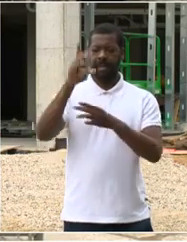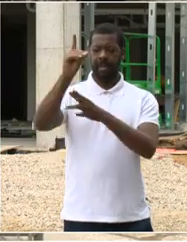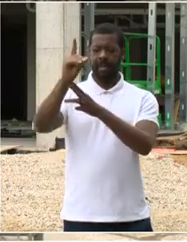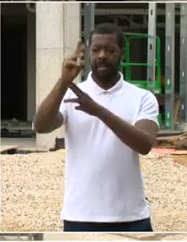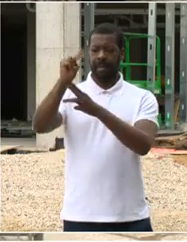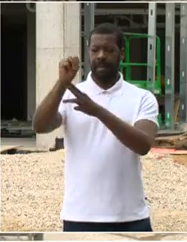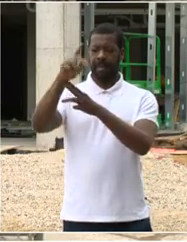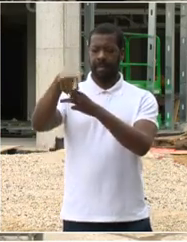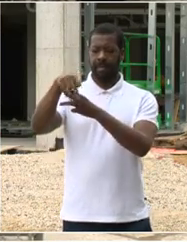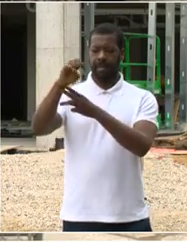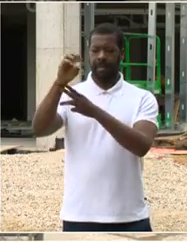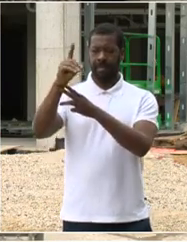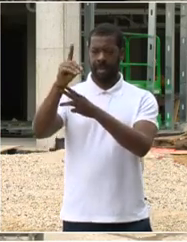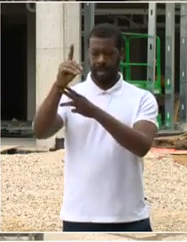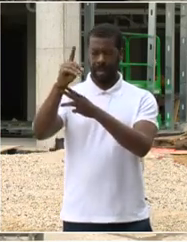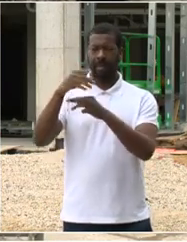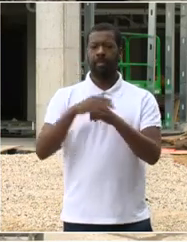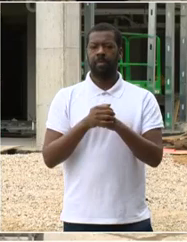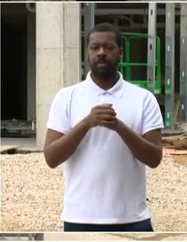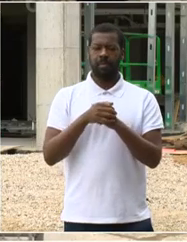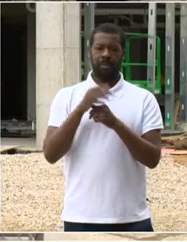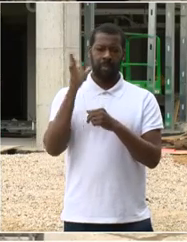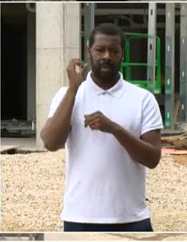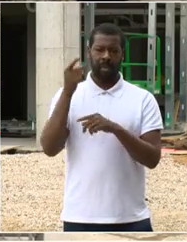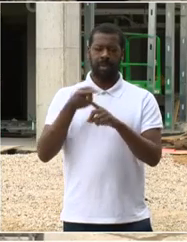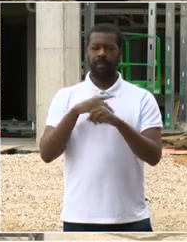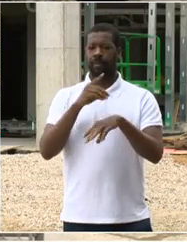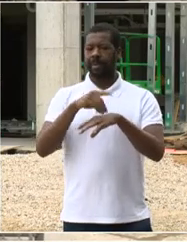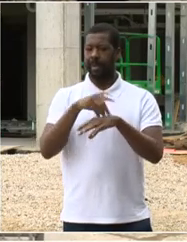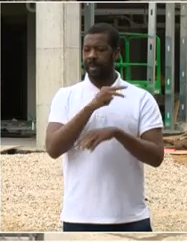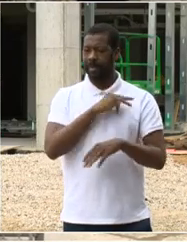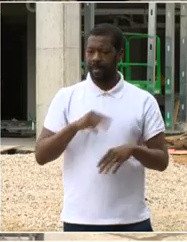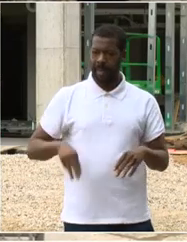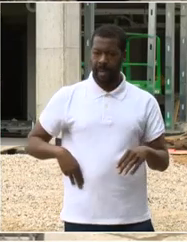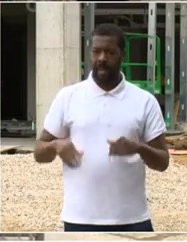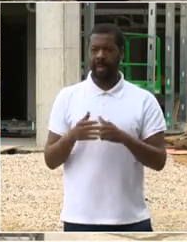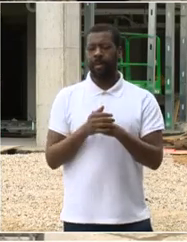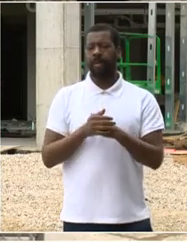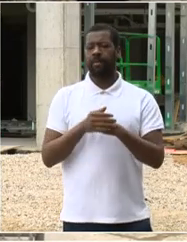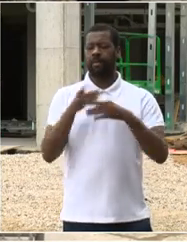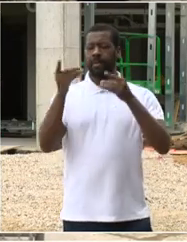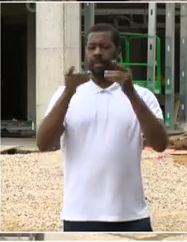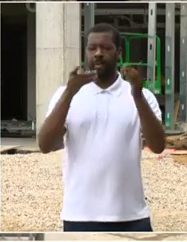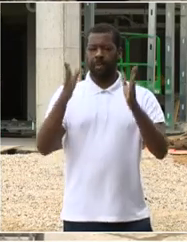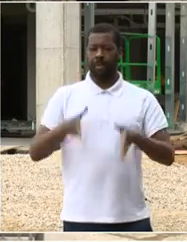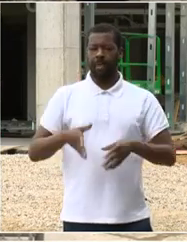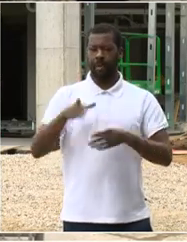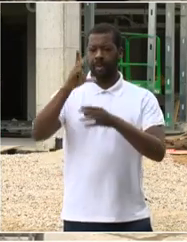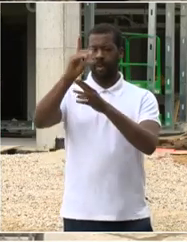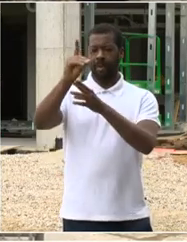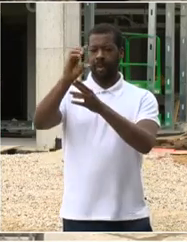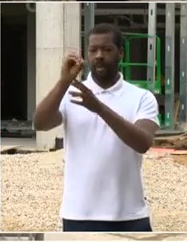DMPED, you're going to hear from the Deputy Mayor, Sarosh Adpatwala, the Director of